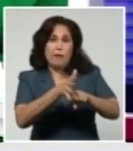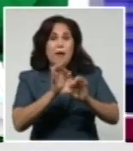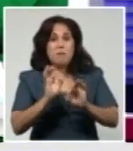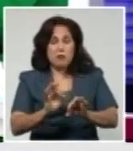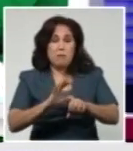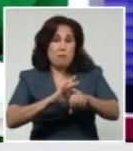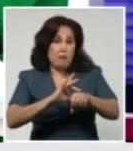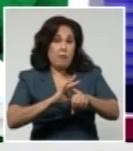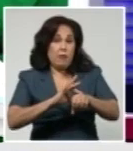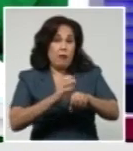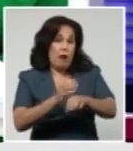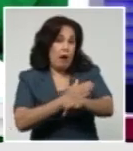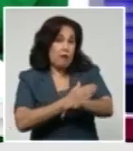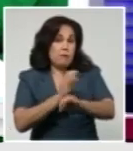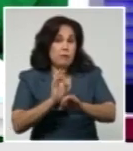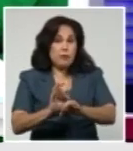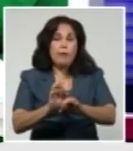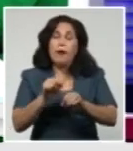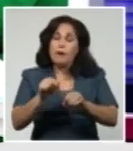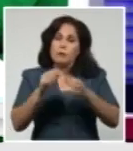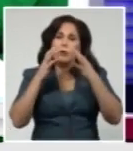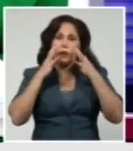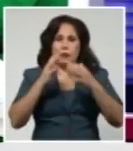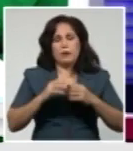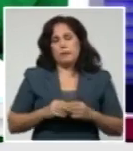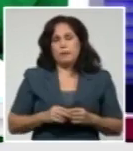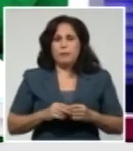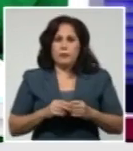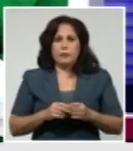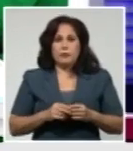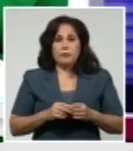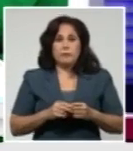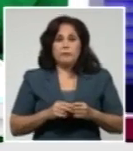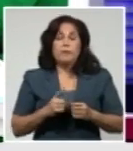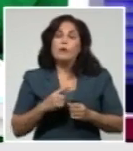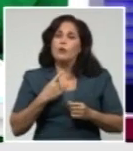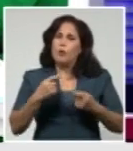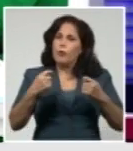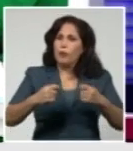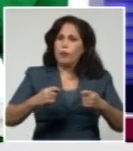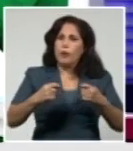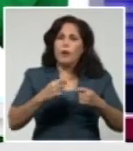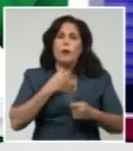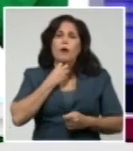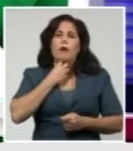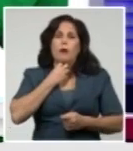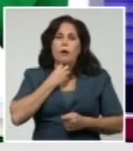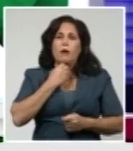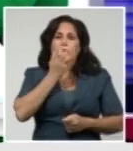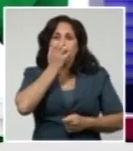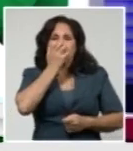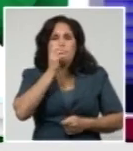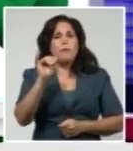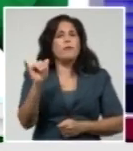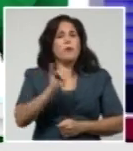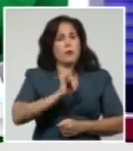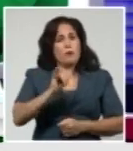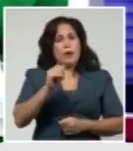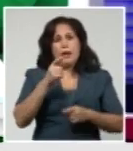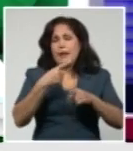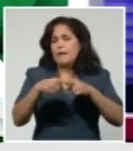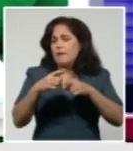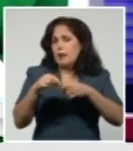for COVID-19 and spent 5 days in intensive care. Her body's reaction to the virus